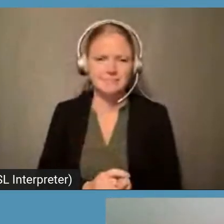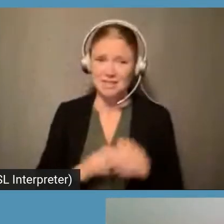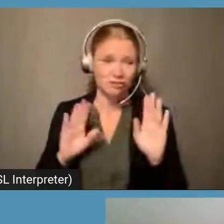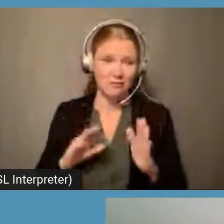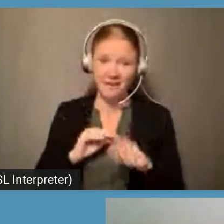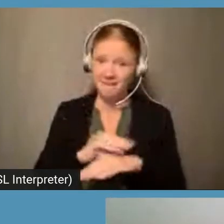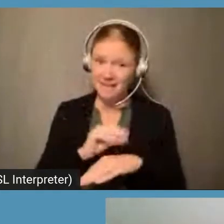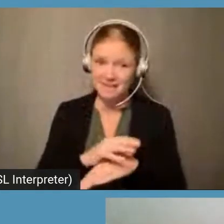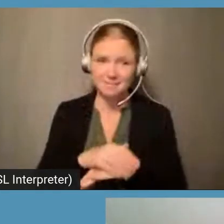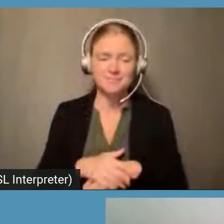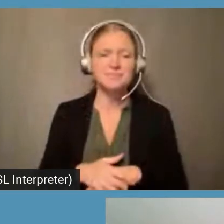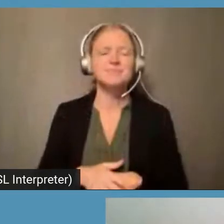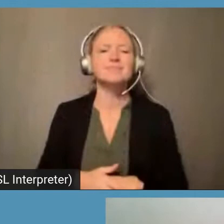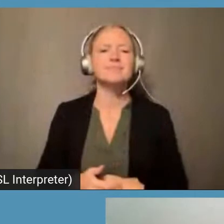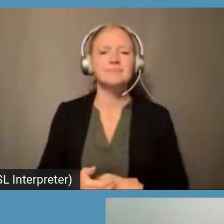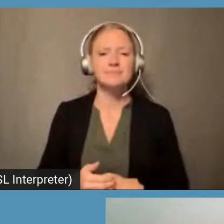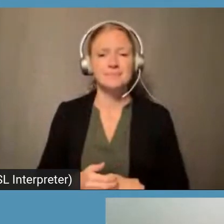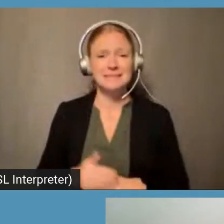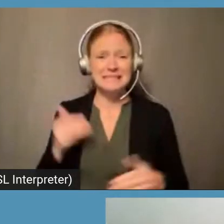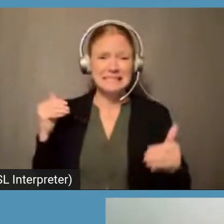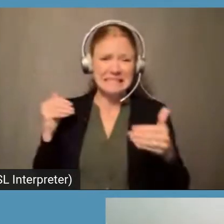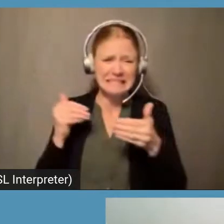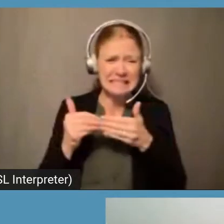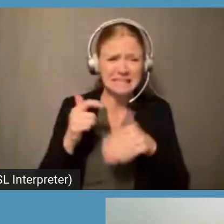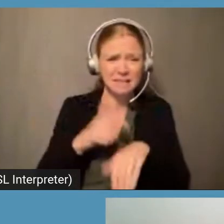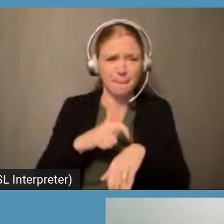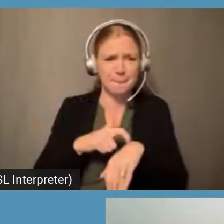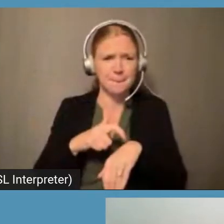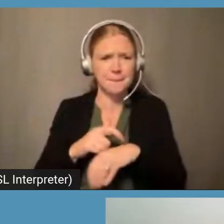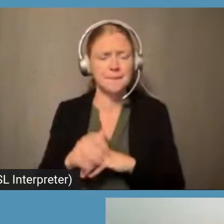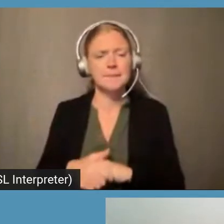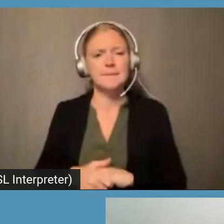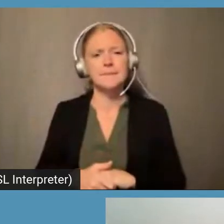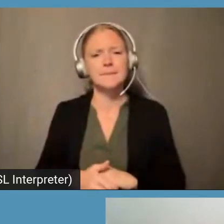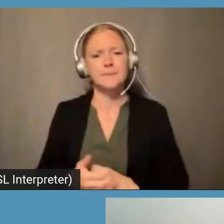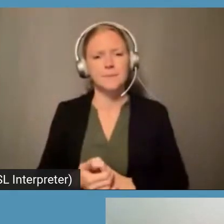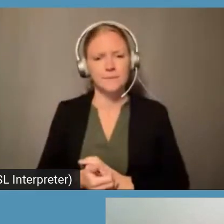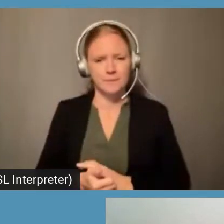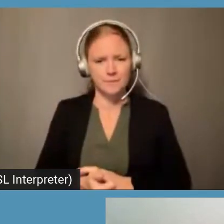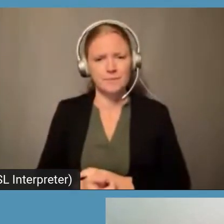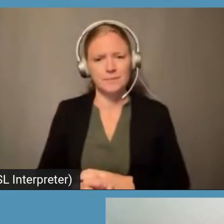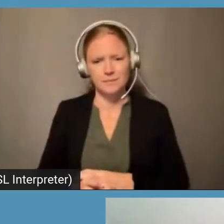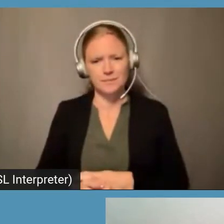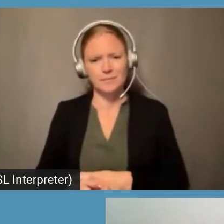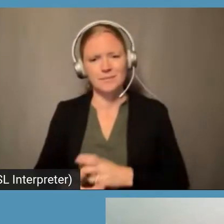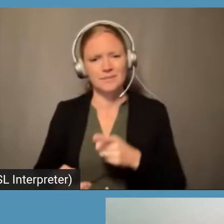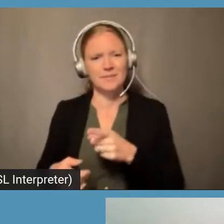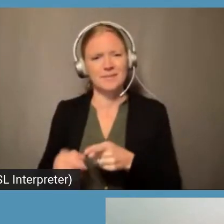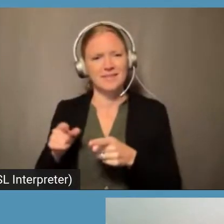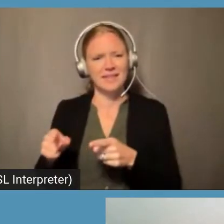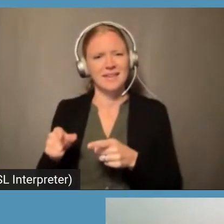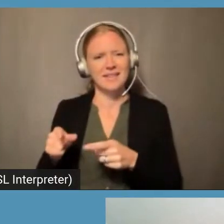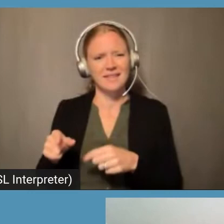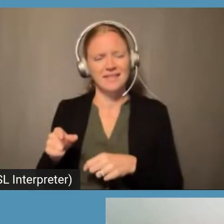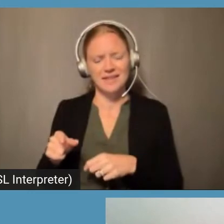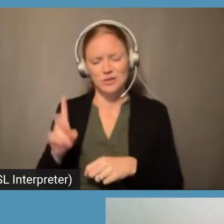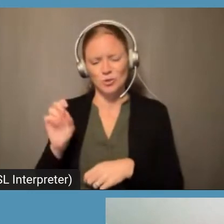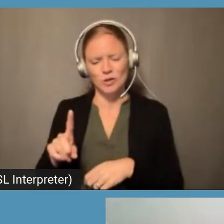advice. So we're nearing the end, but this one was sort of, I alluded to this earlier when we were just chatting,